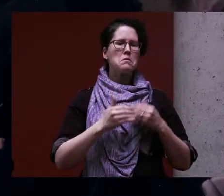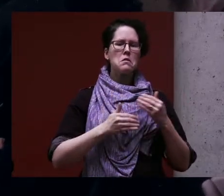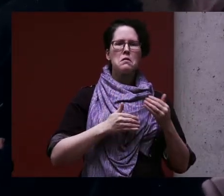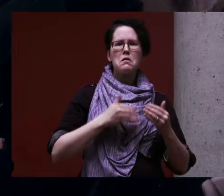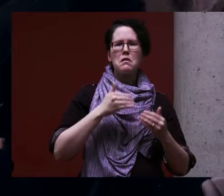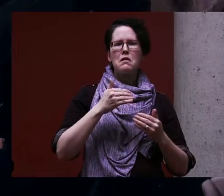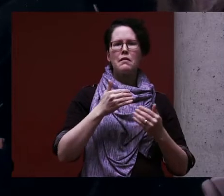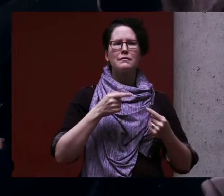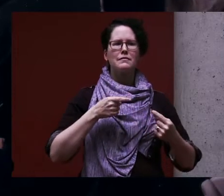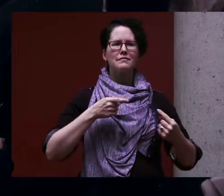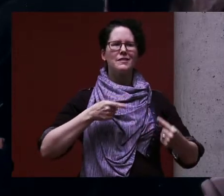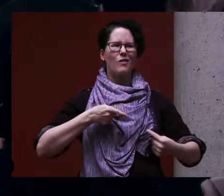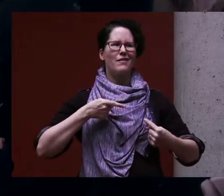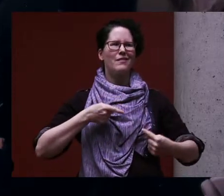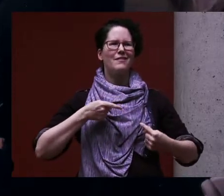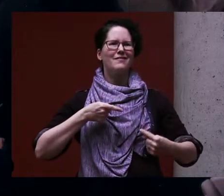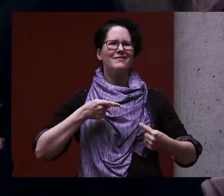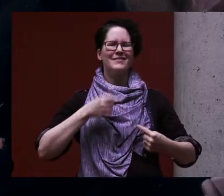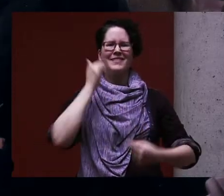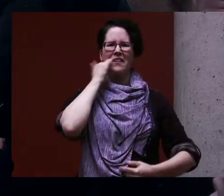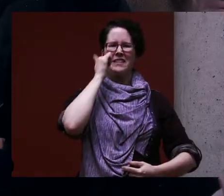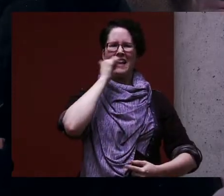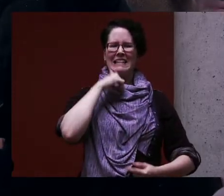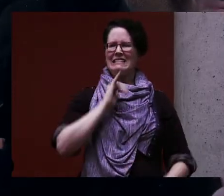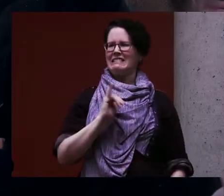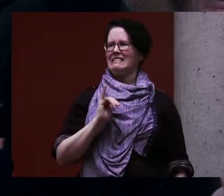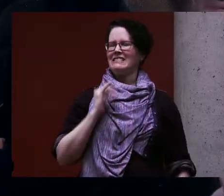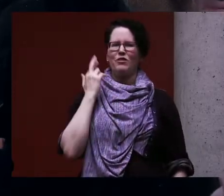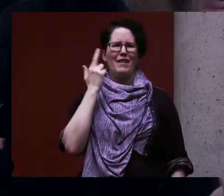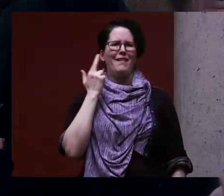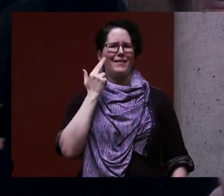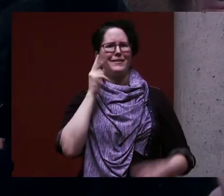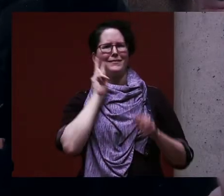the struggles I would be facing every day for the rest of my life.